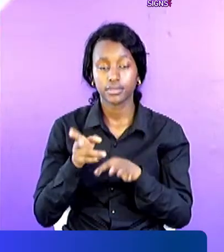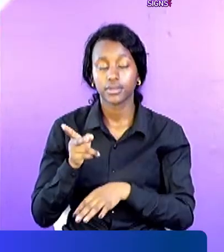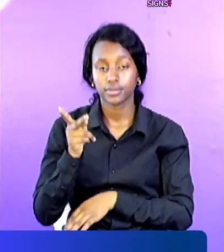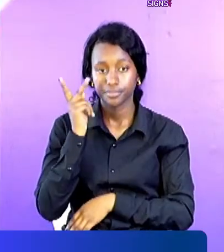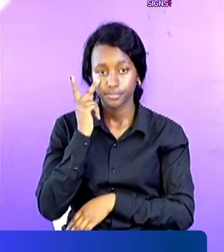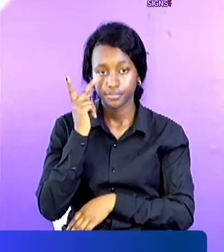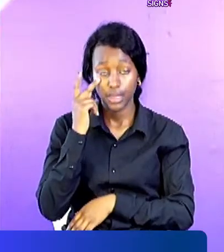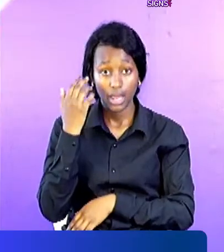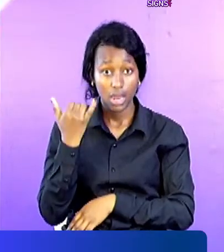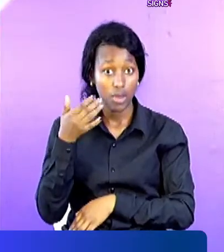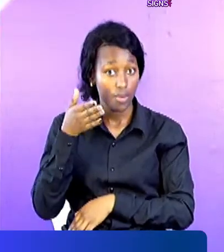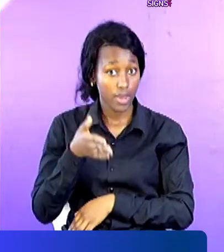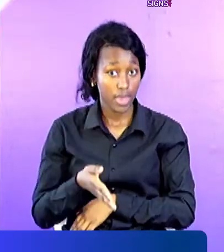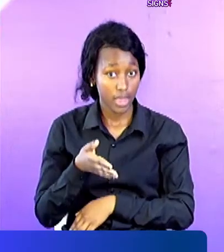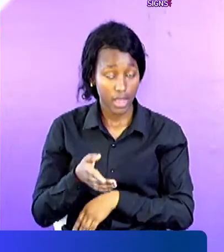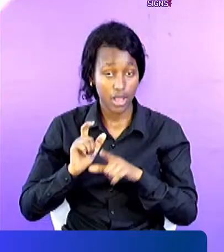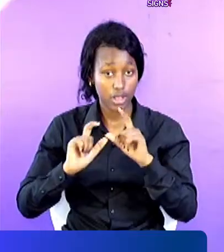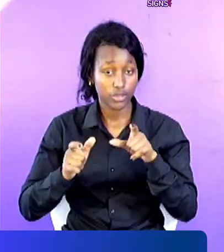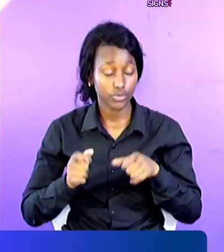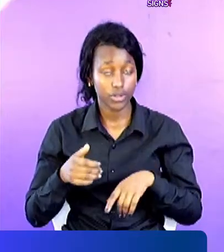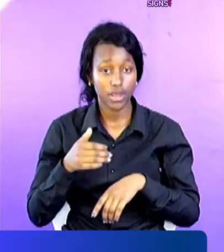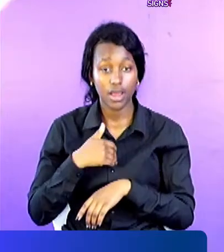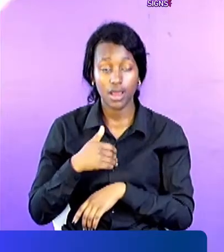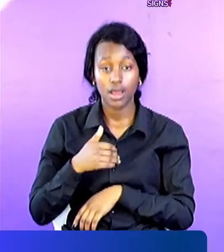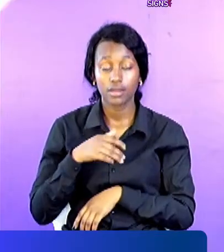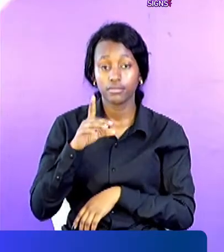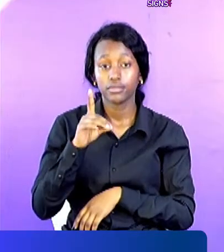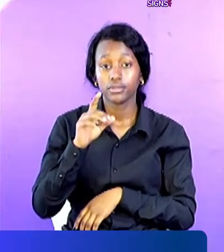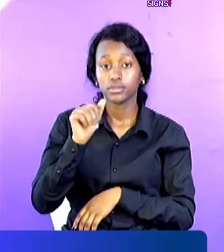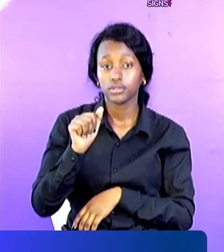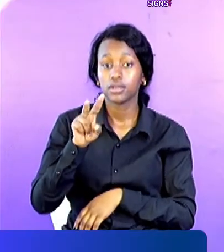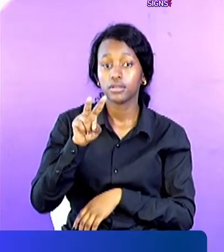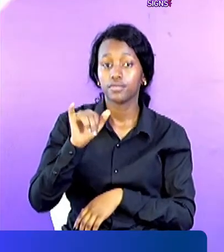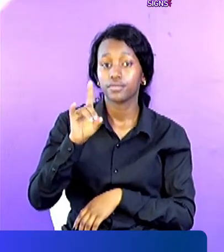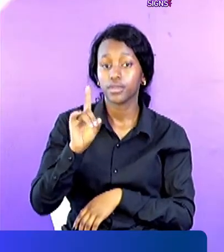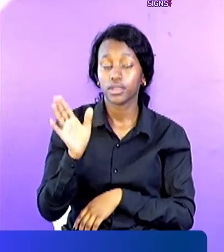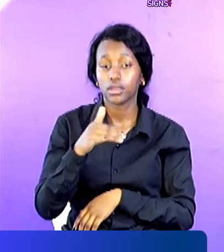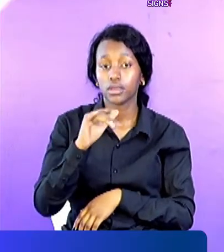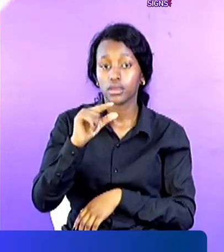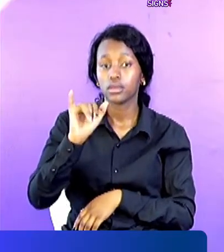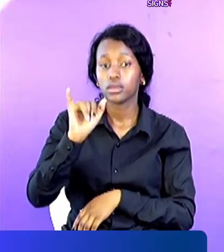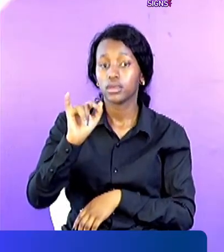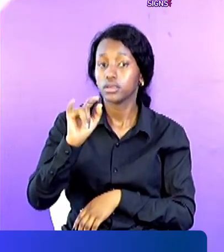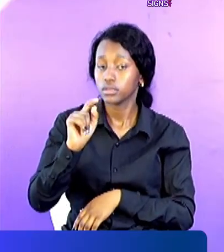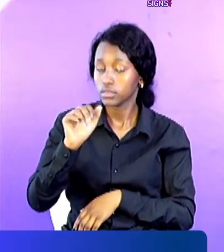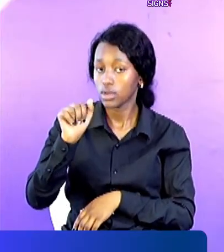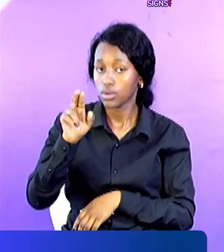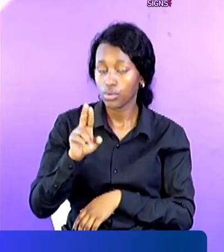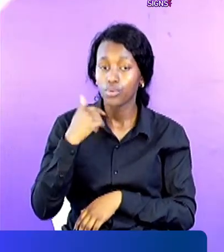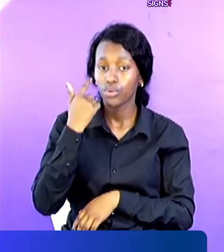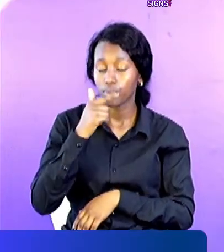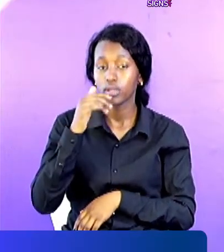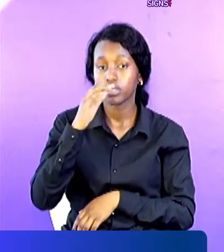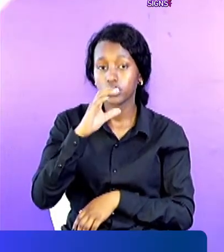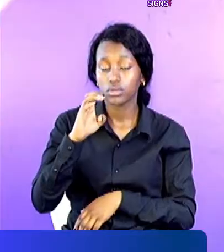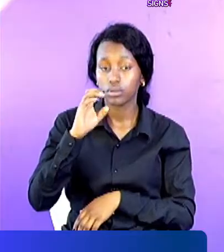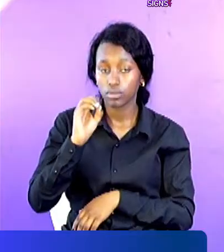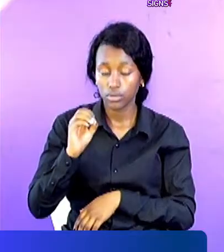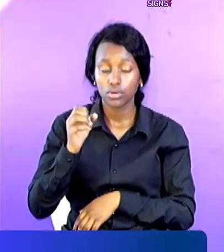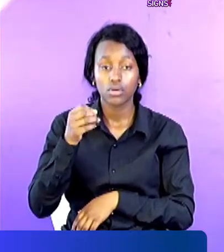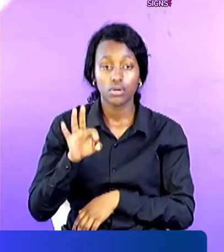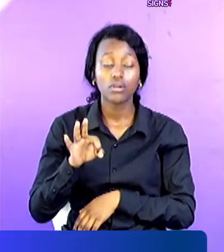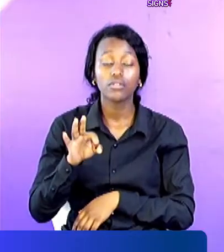In studio, we are with Mr. David Gitau. He is the CCO of Lofty Coban Investments Limited, and we